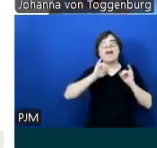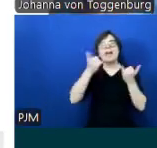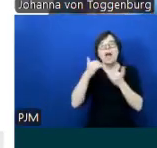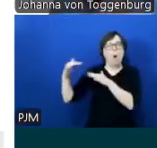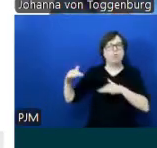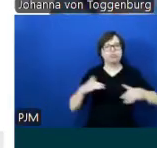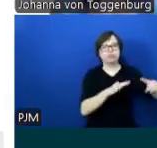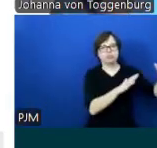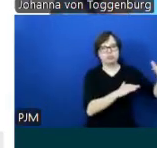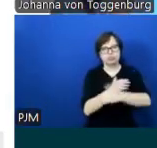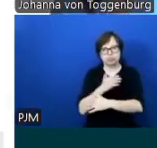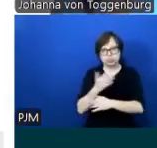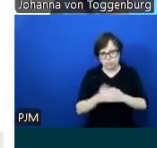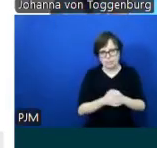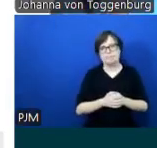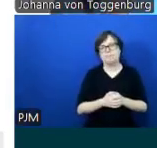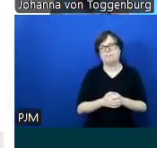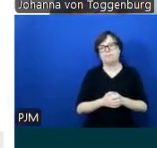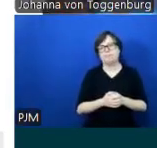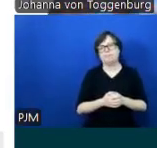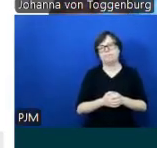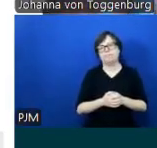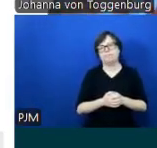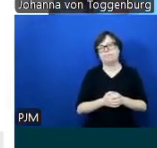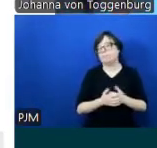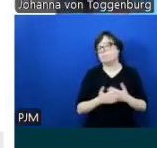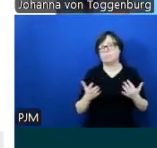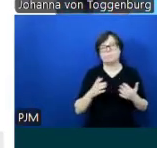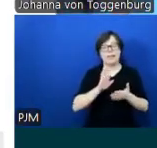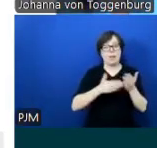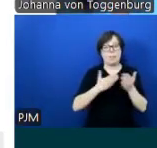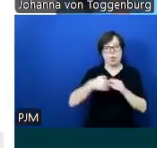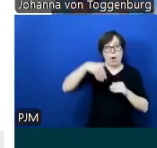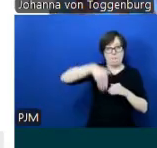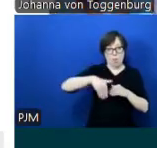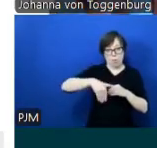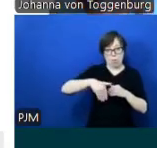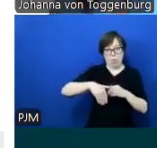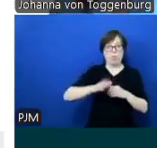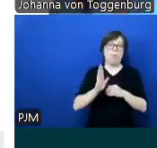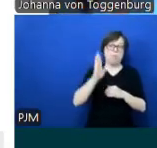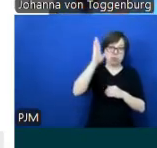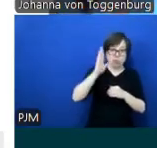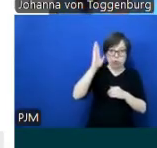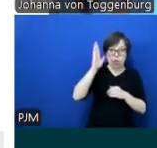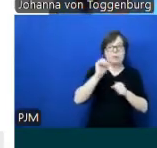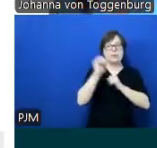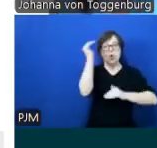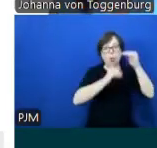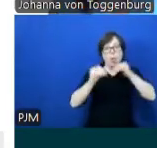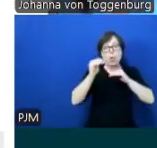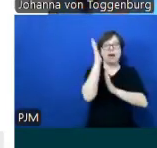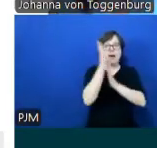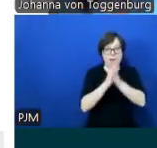areas north and south of it. It has some mountains that are, you know, creating some kind of cold air